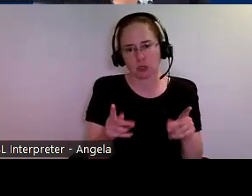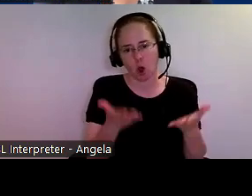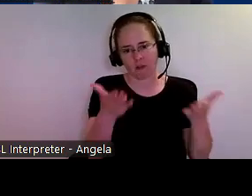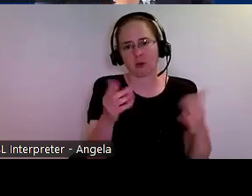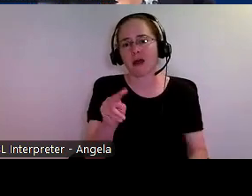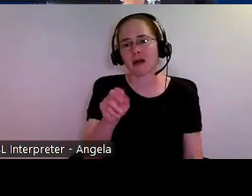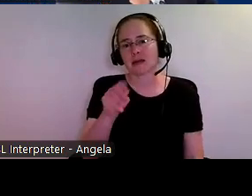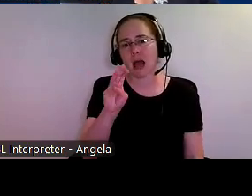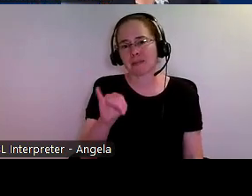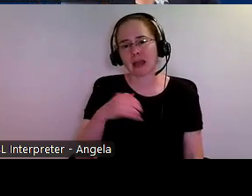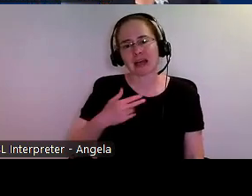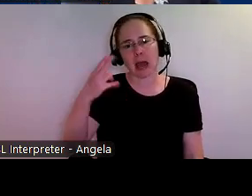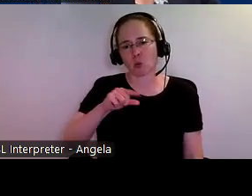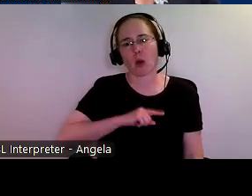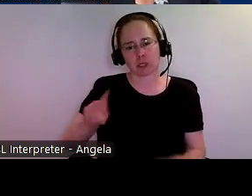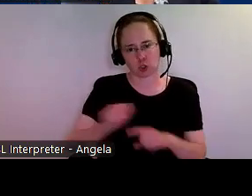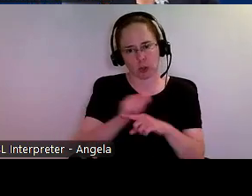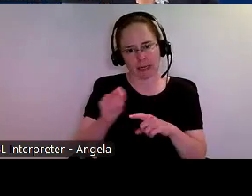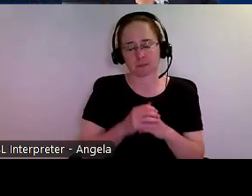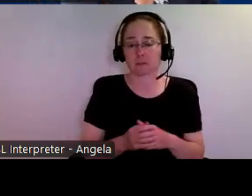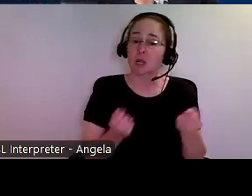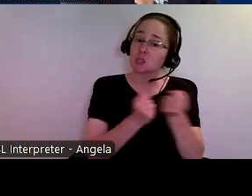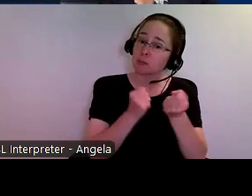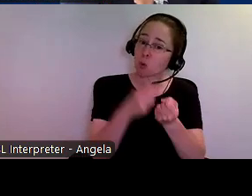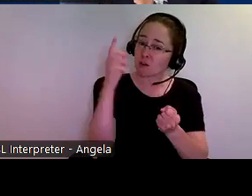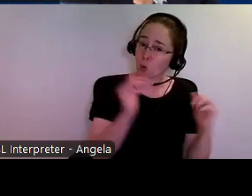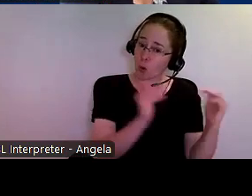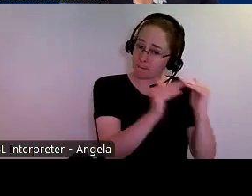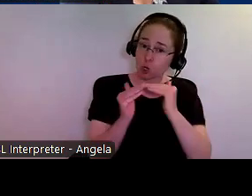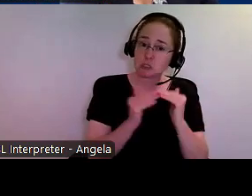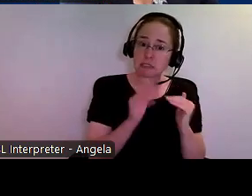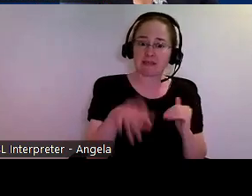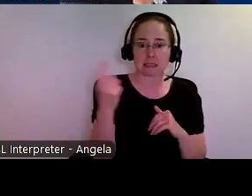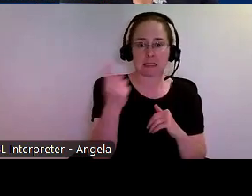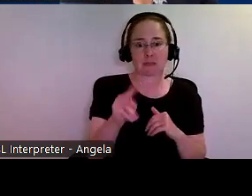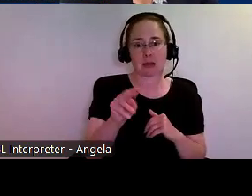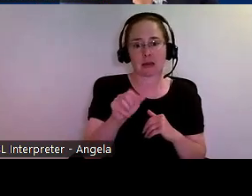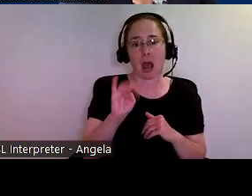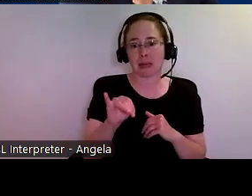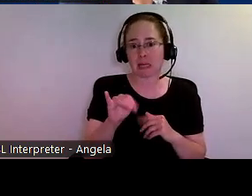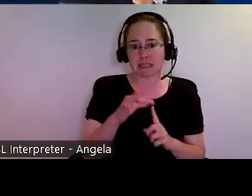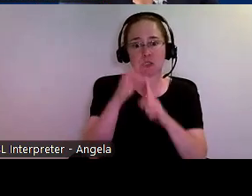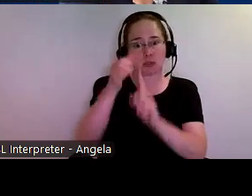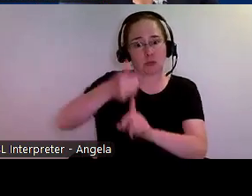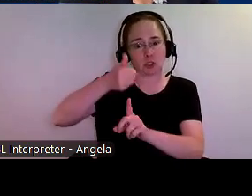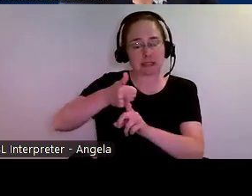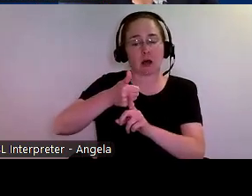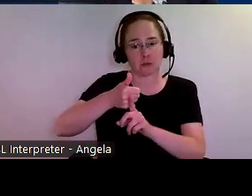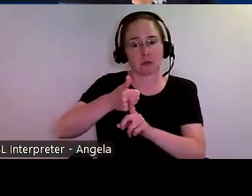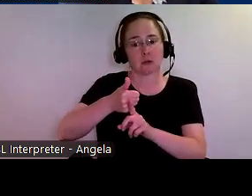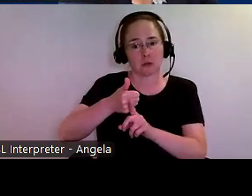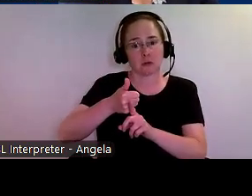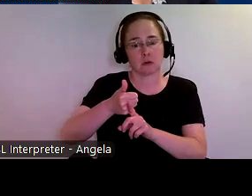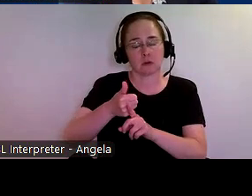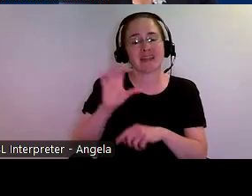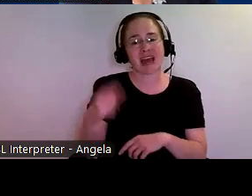very high quality training. Support for peers is something that I think NAMI has just distinguished itself in and is one of